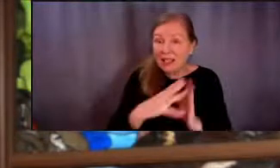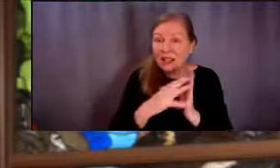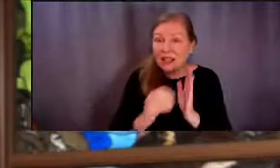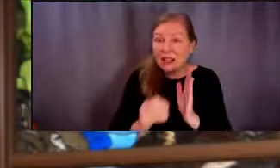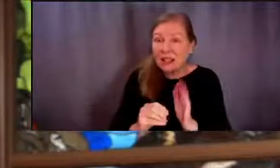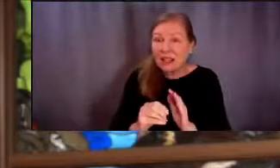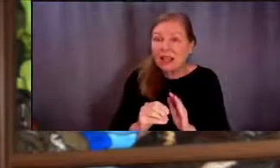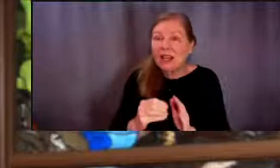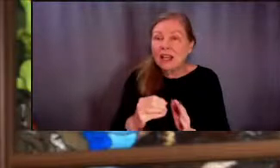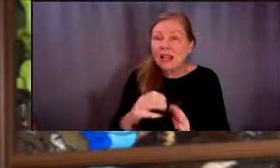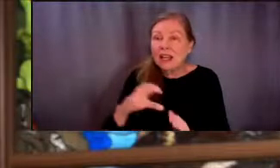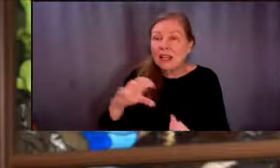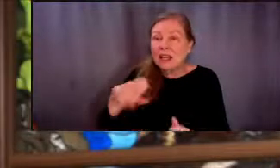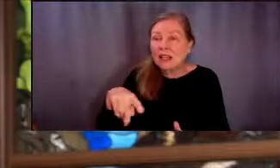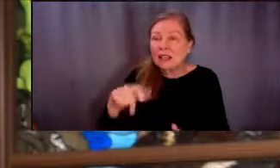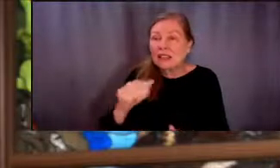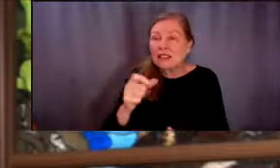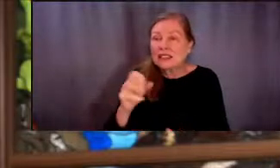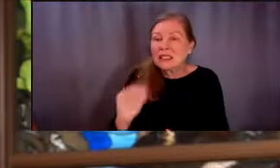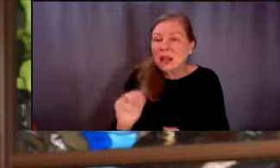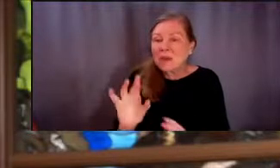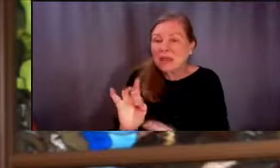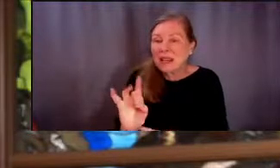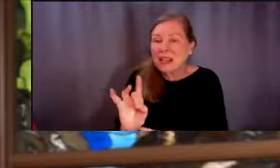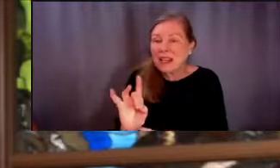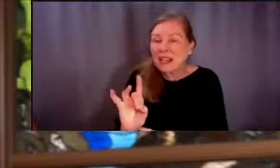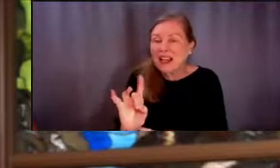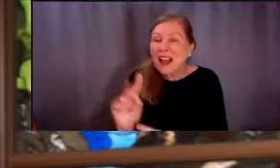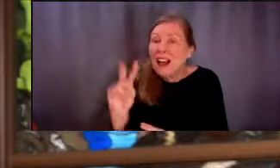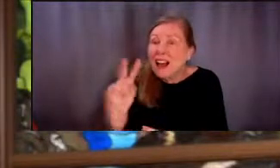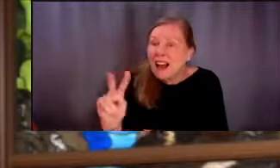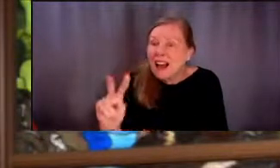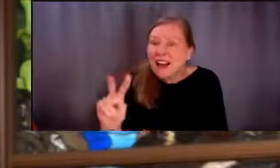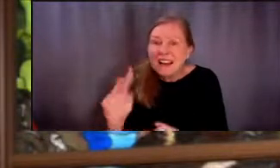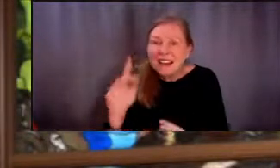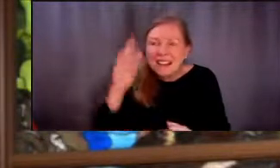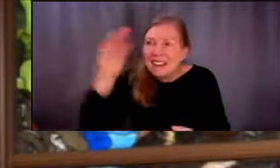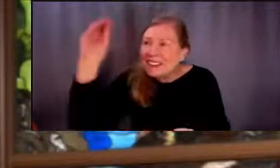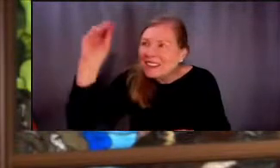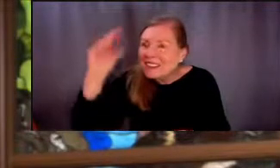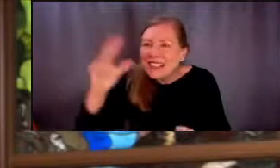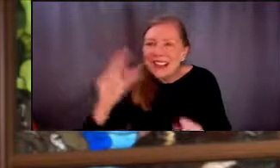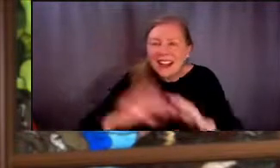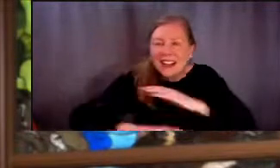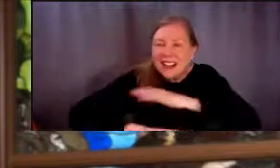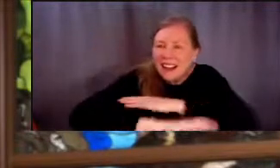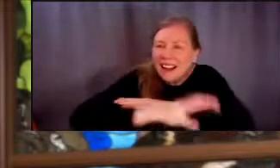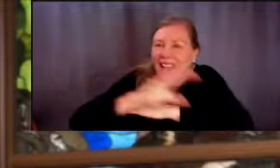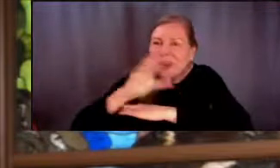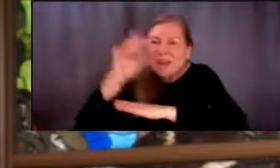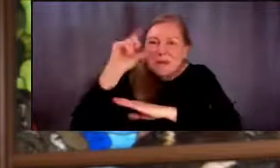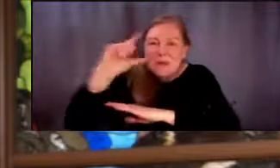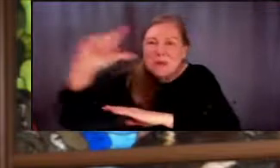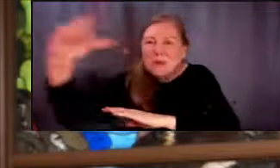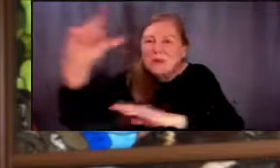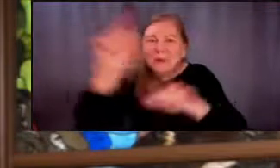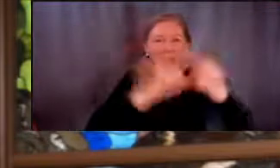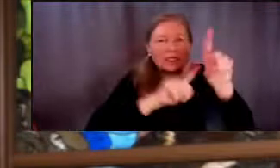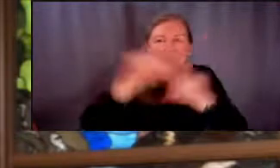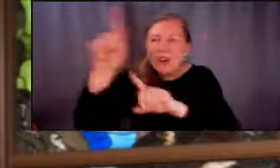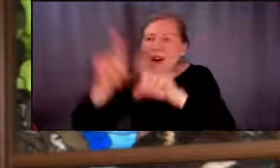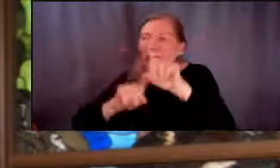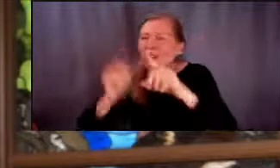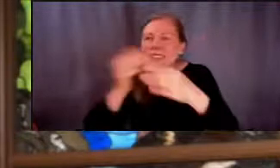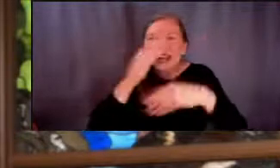Look at the sun and the moon and the stars, the wonders of the heavens that I have created. Creation